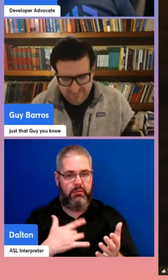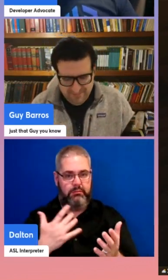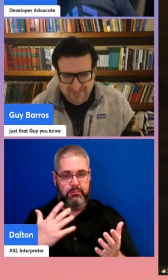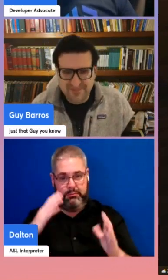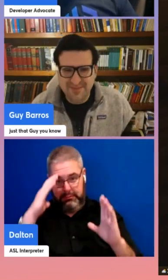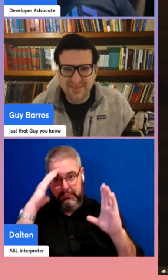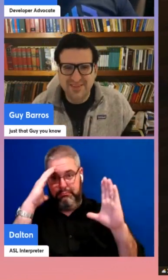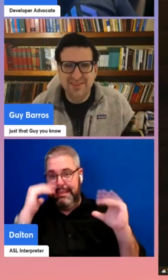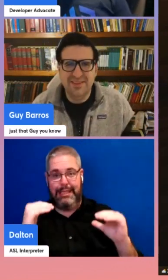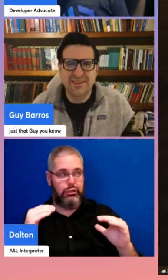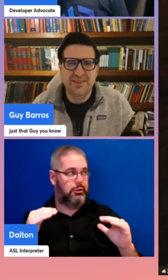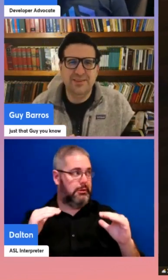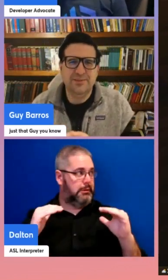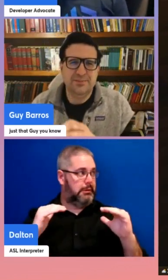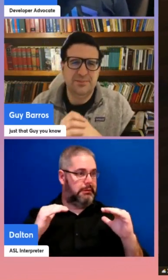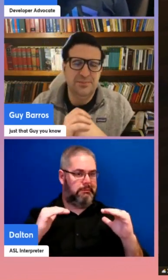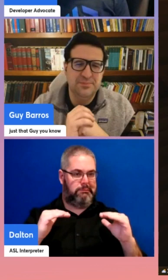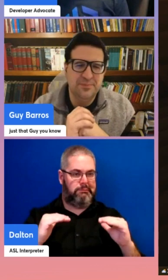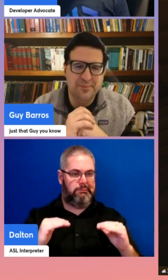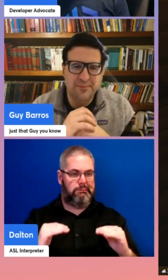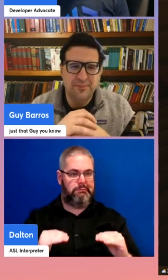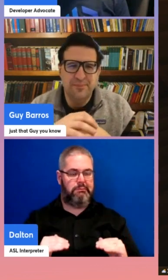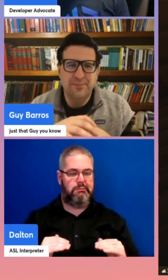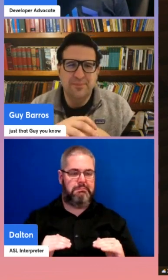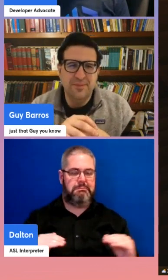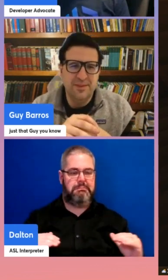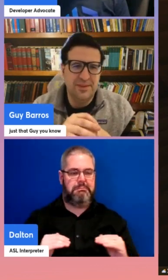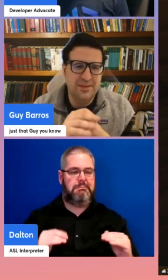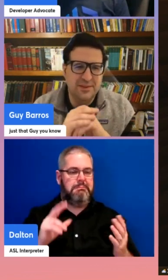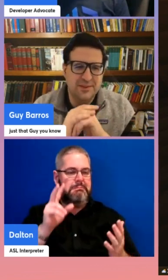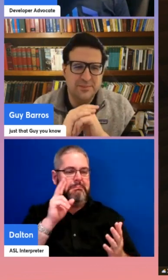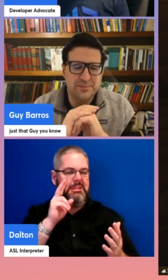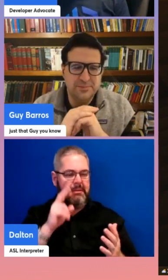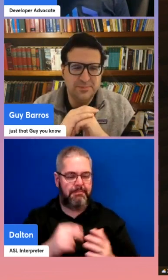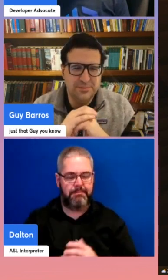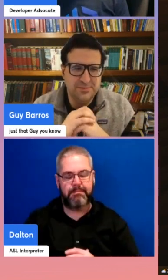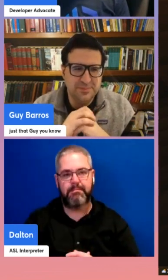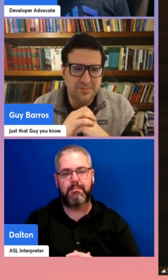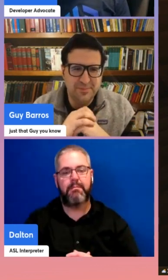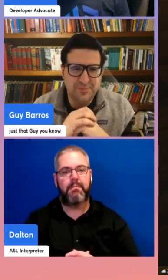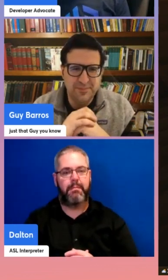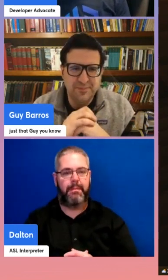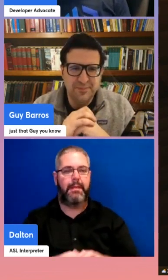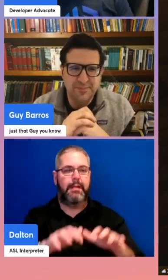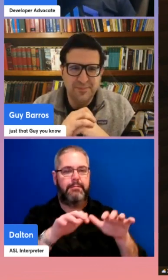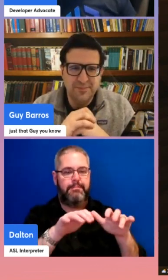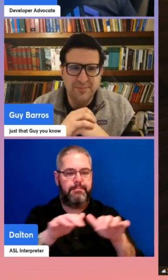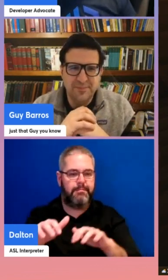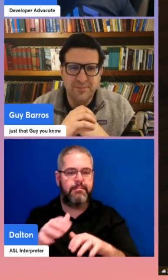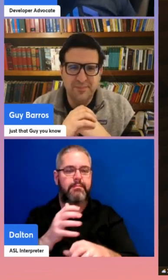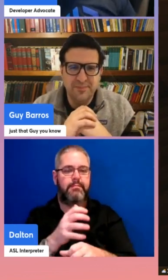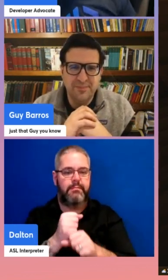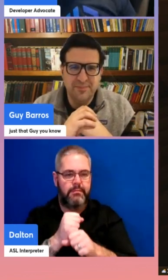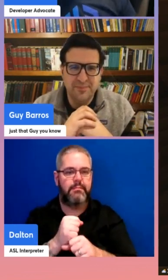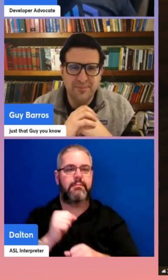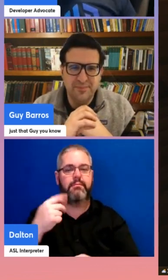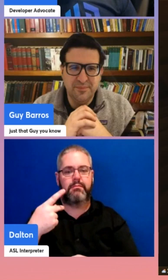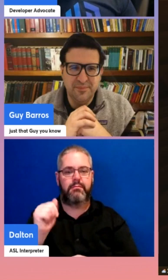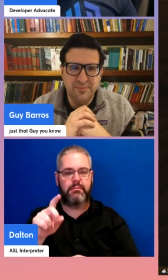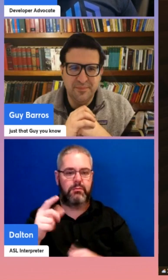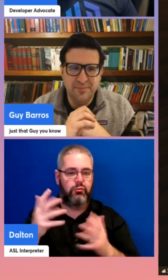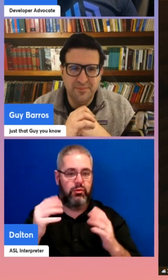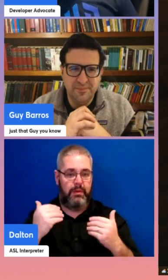expectations. But we can see this. So let's get pods. I already have